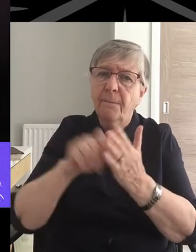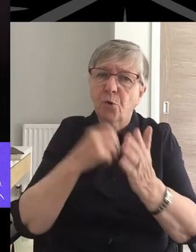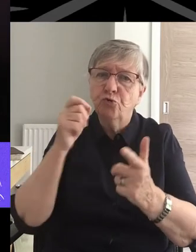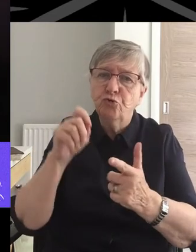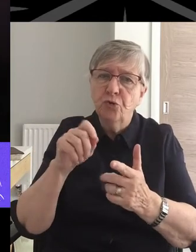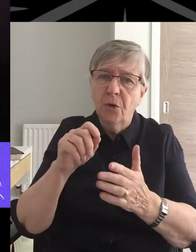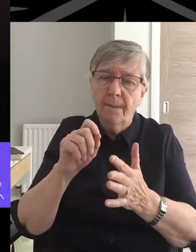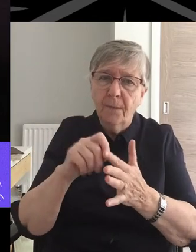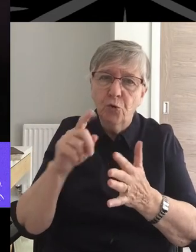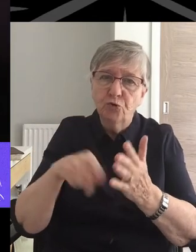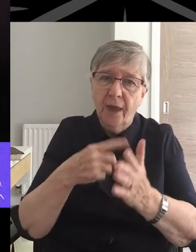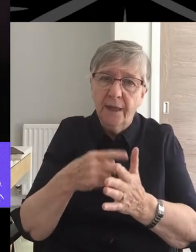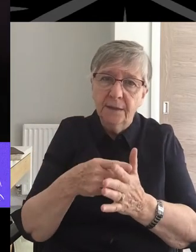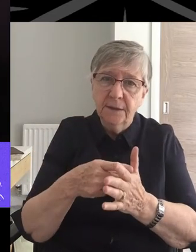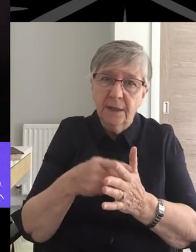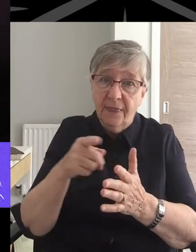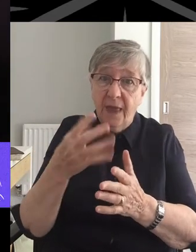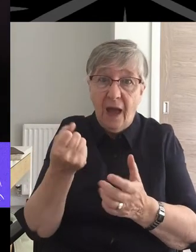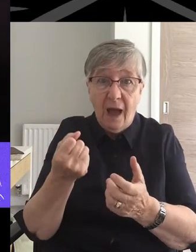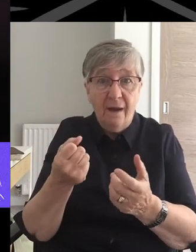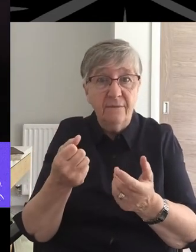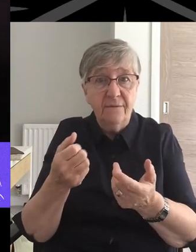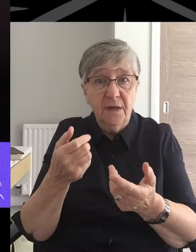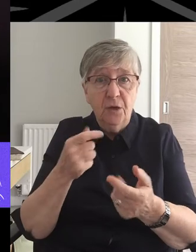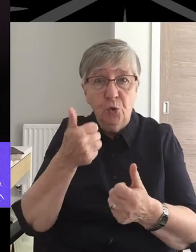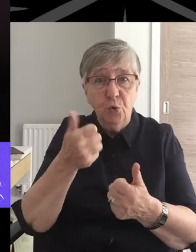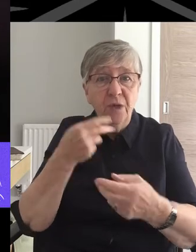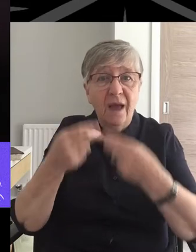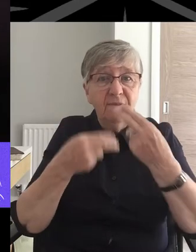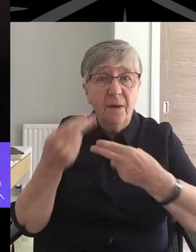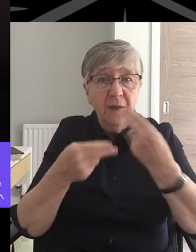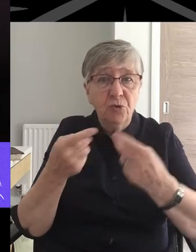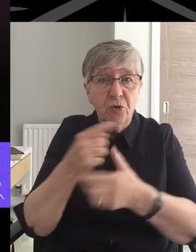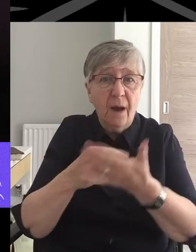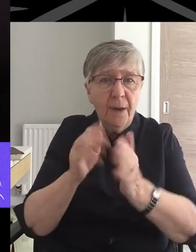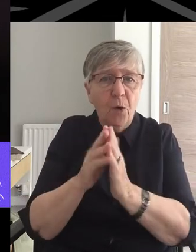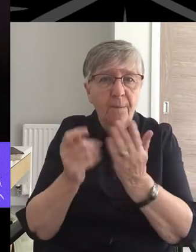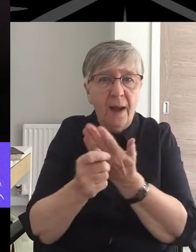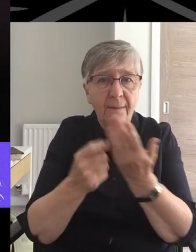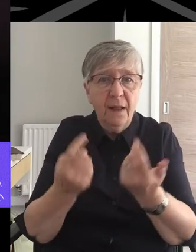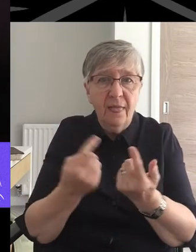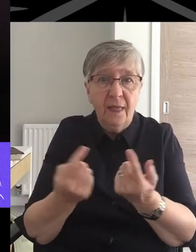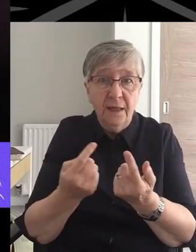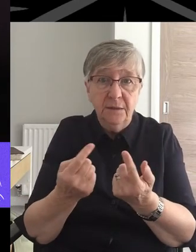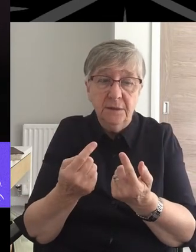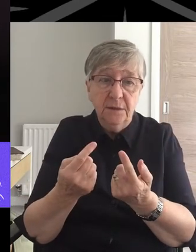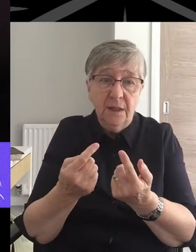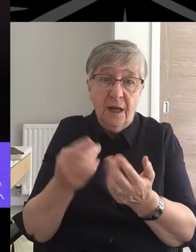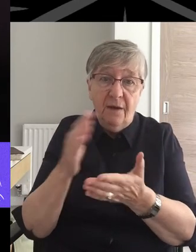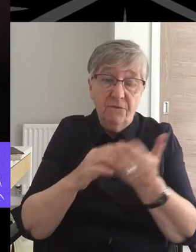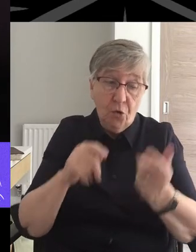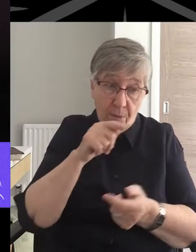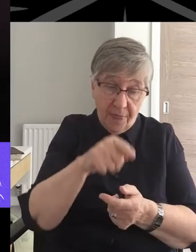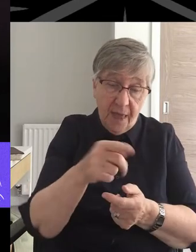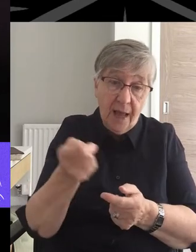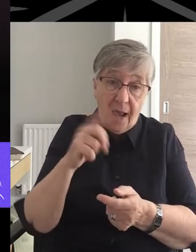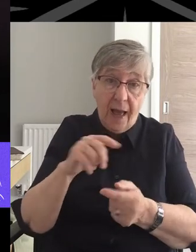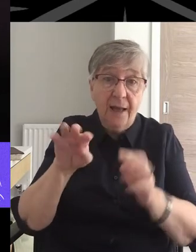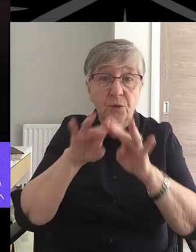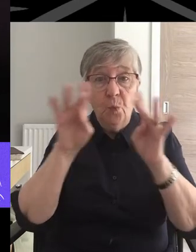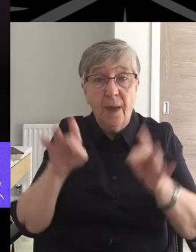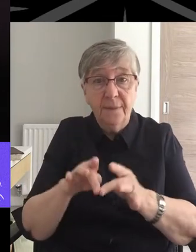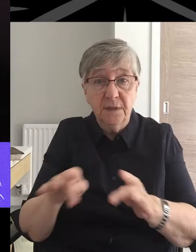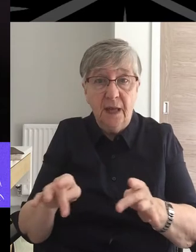useful introductions to Bible books, Bible characters, Bible themes. And from Claremont Calling and the website that's there for the